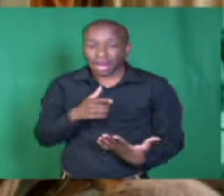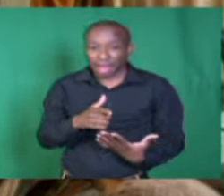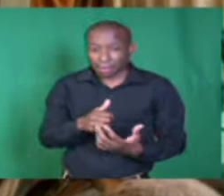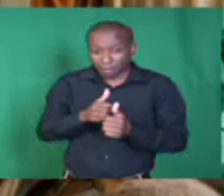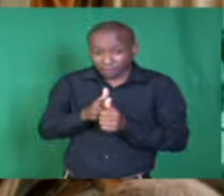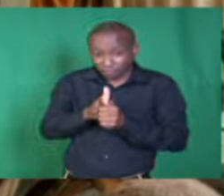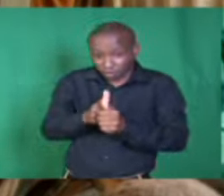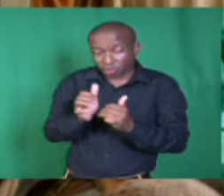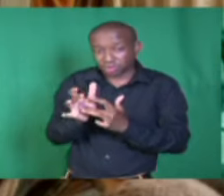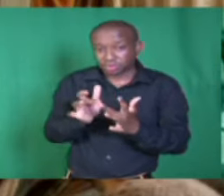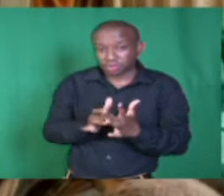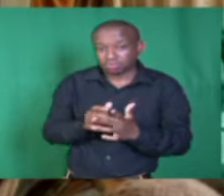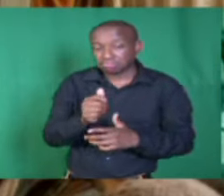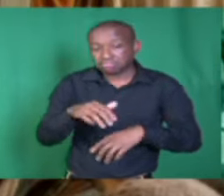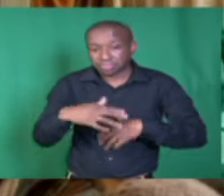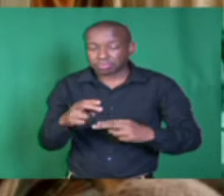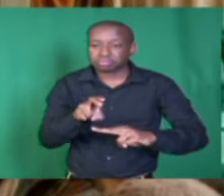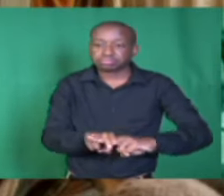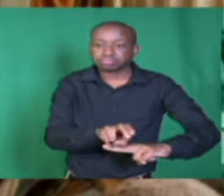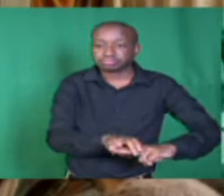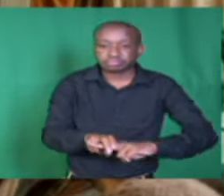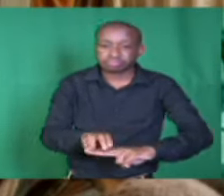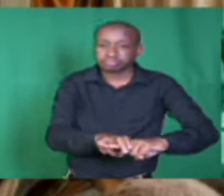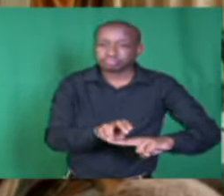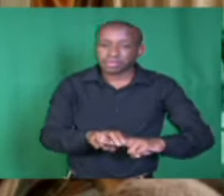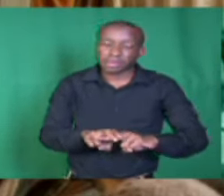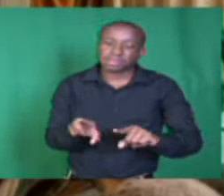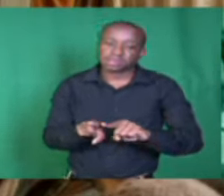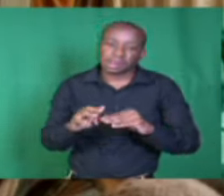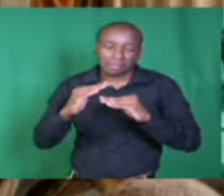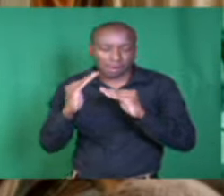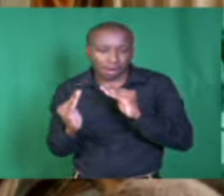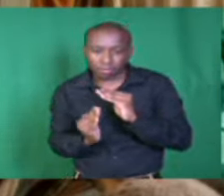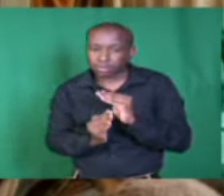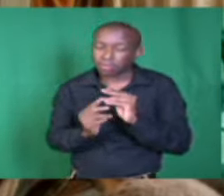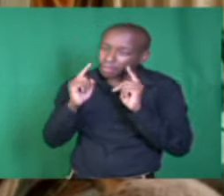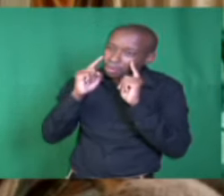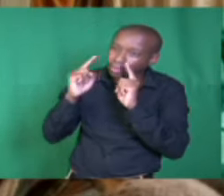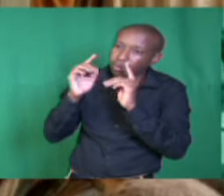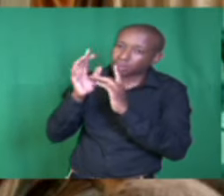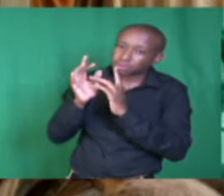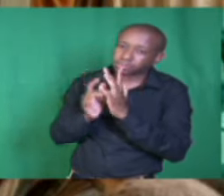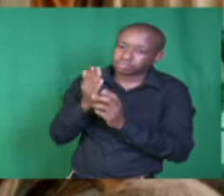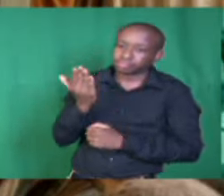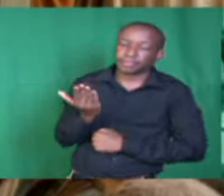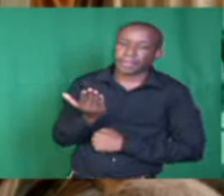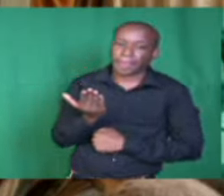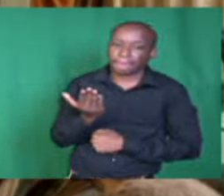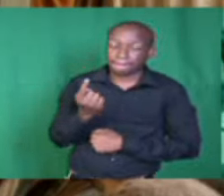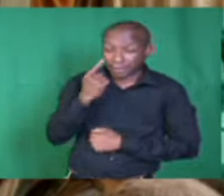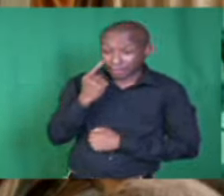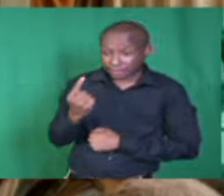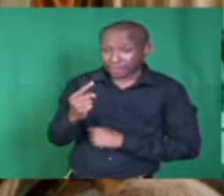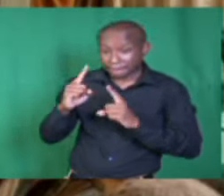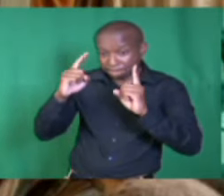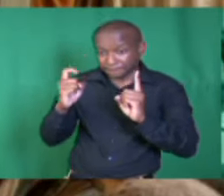Jesus Christ, seated just there, humbled as they look on the picture. We can